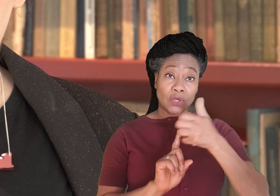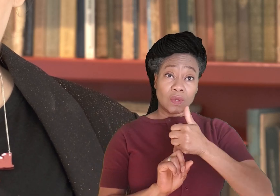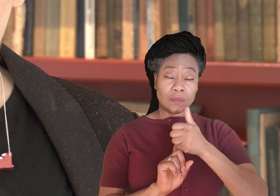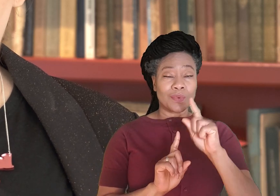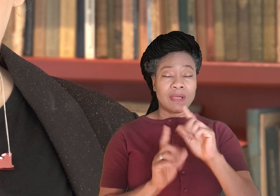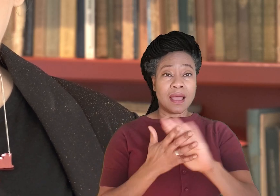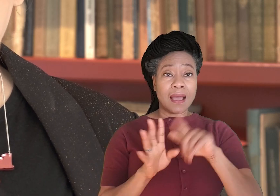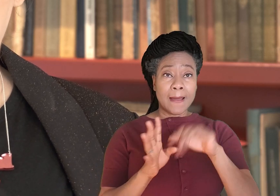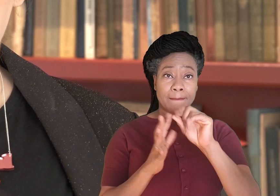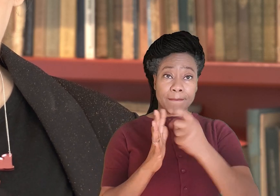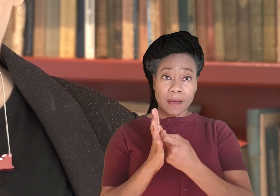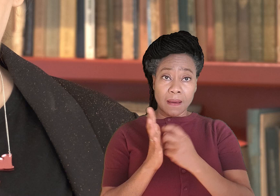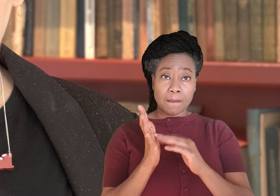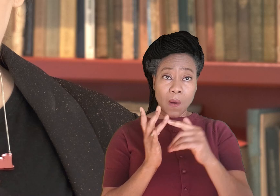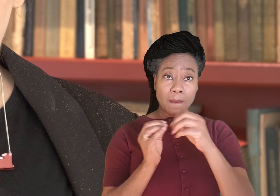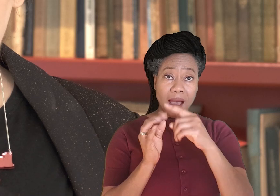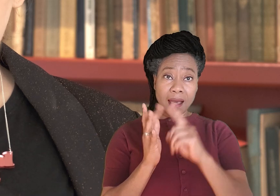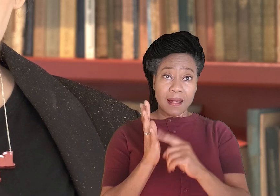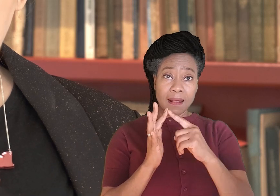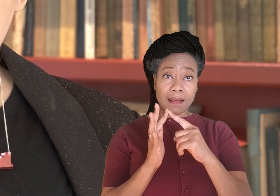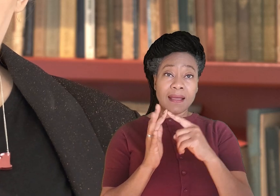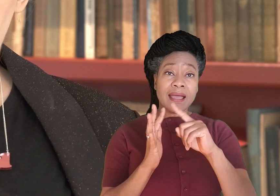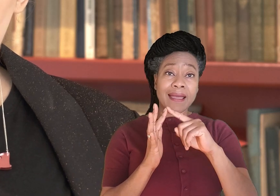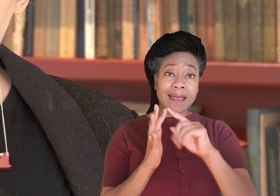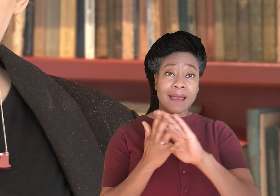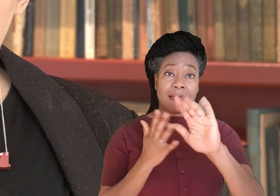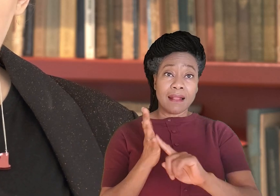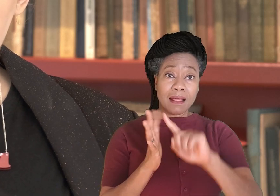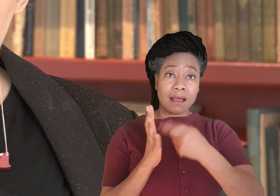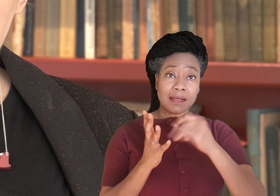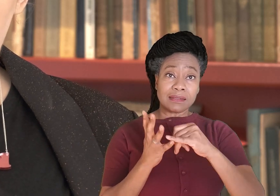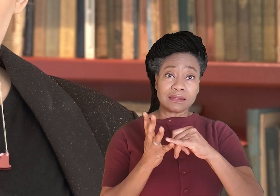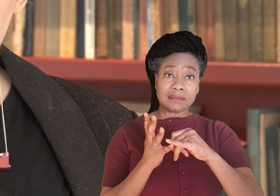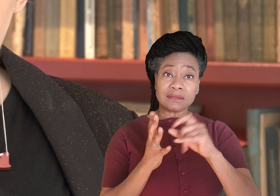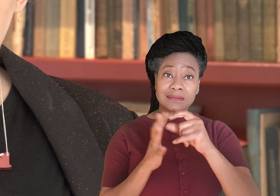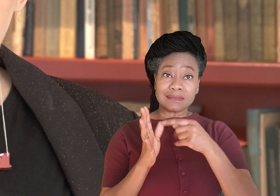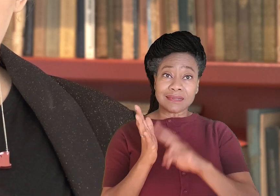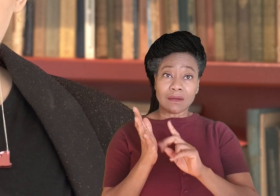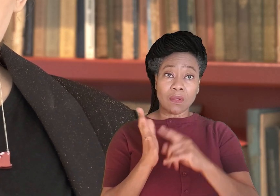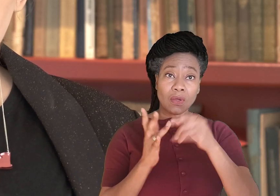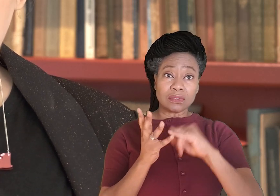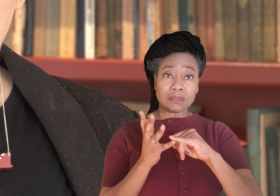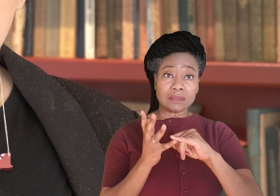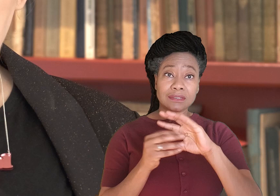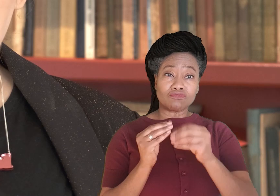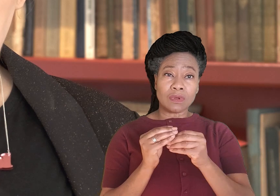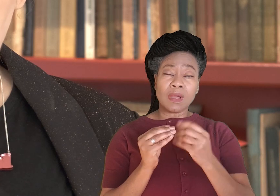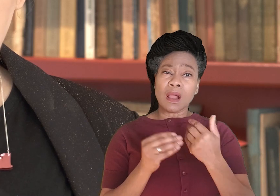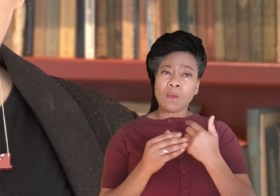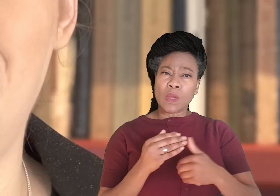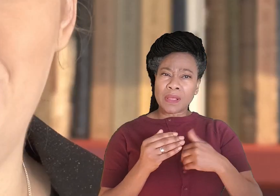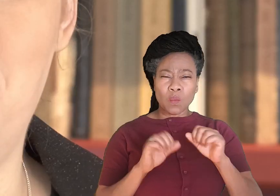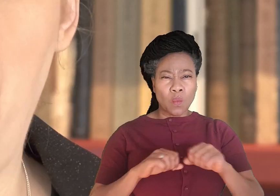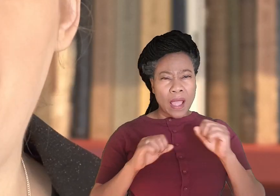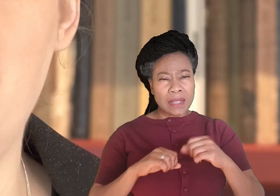called hypermobile Ehlers-Danlos syndrome. Many women wait decades to be diagnosed with EDS, and we all have a similar